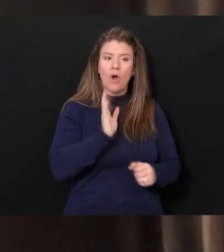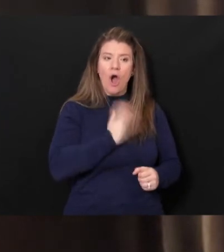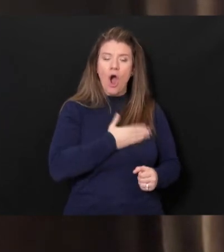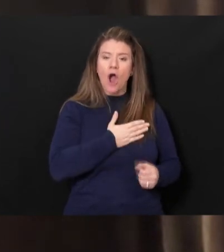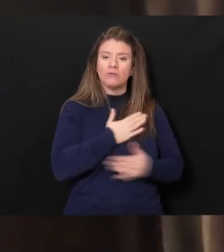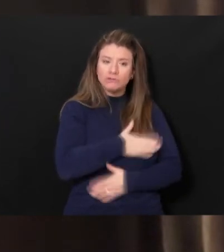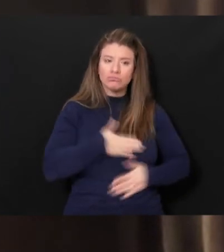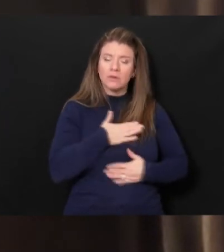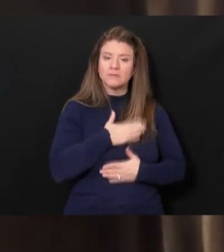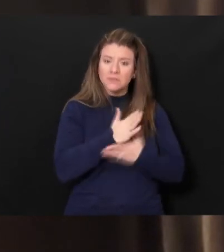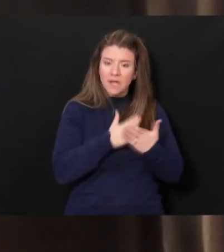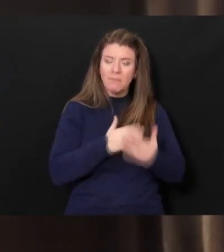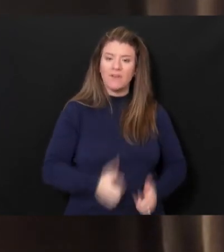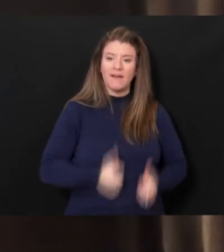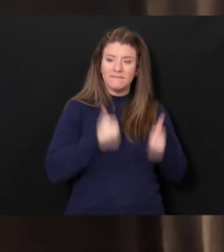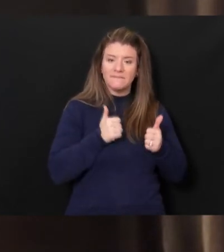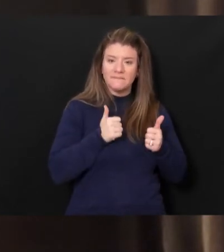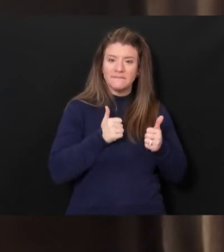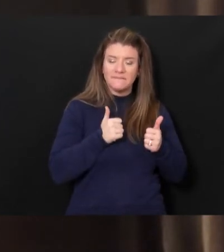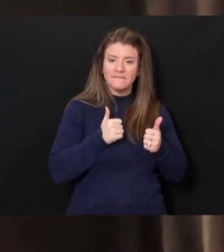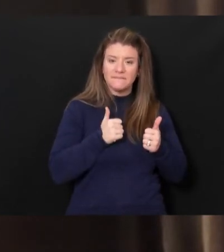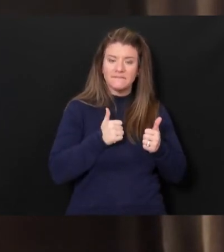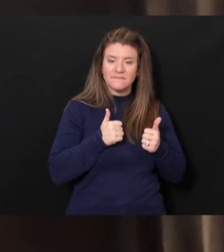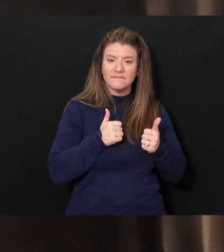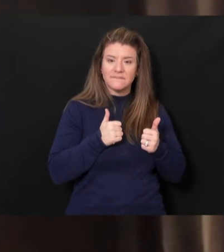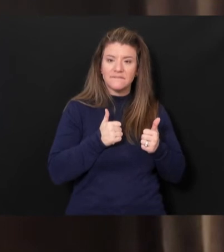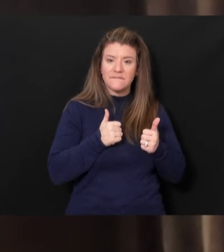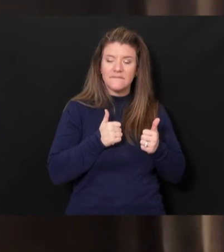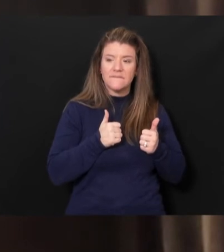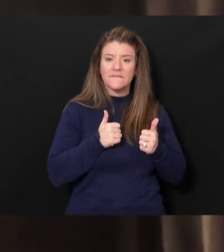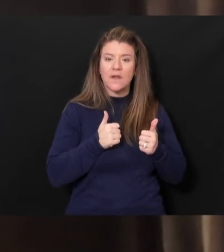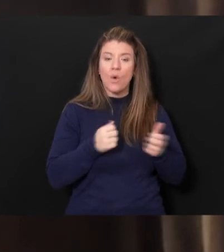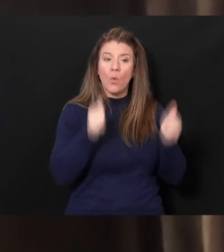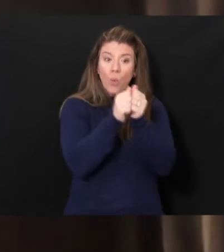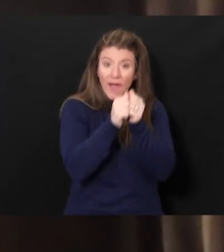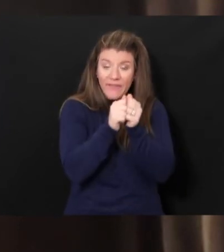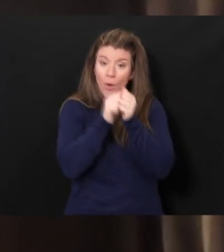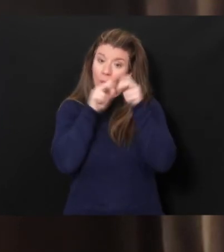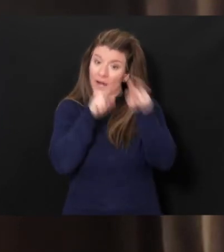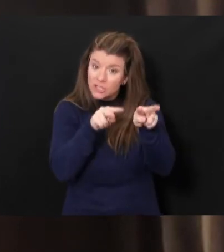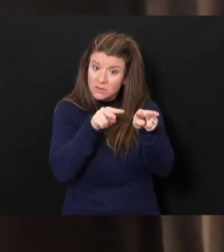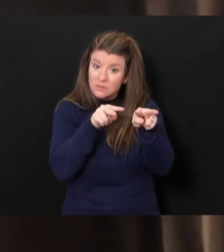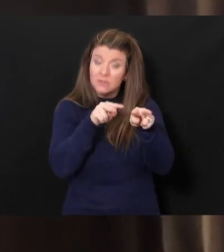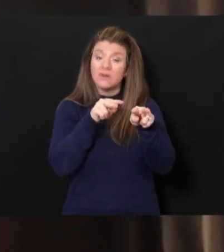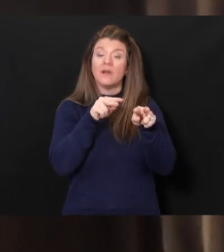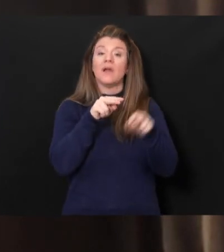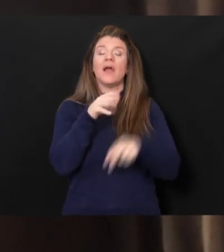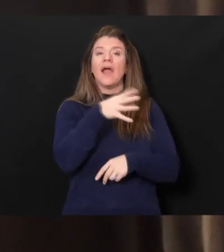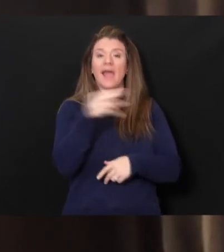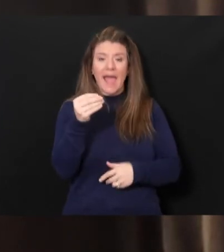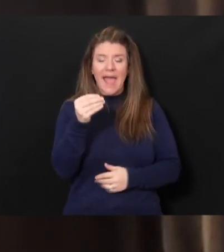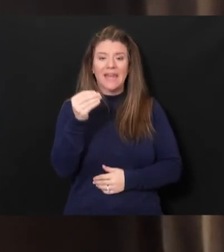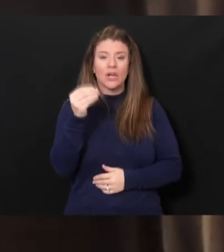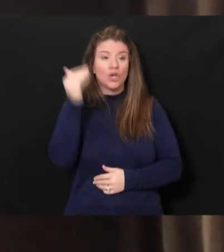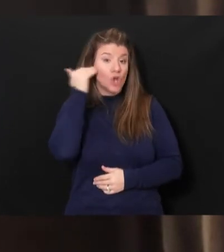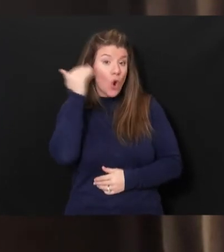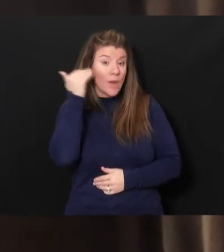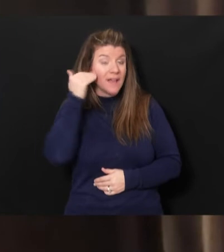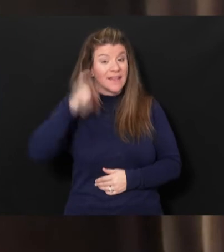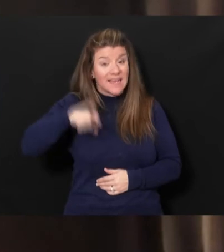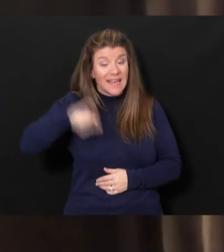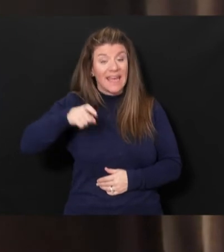enjoy, but with lots of very intense watching and with the real need for every